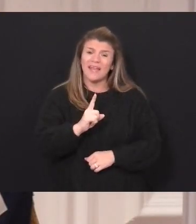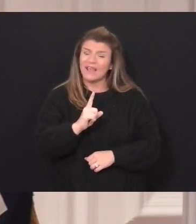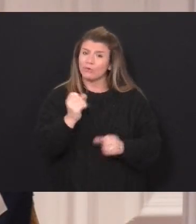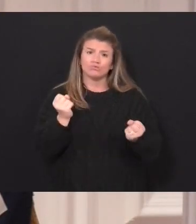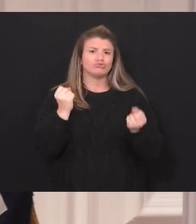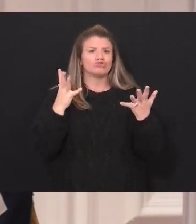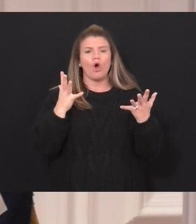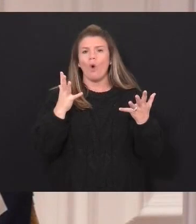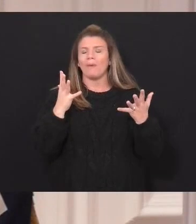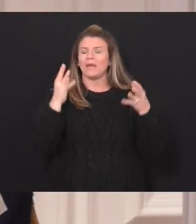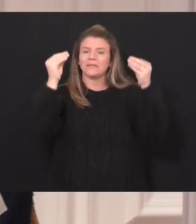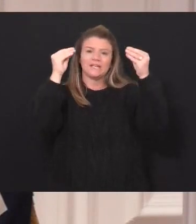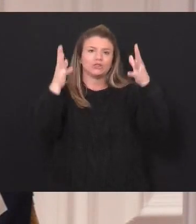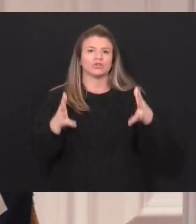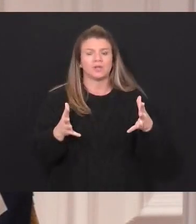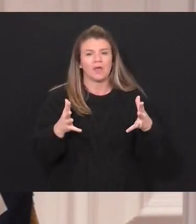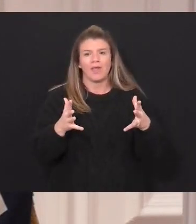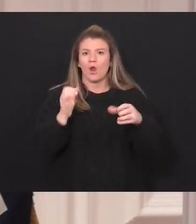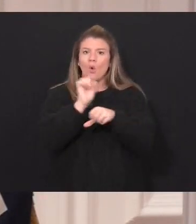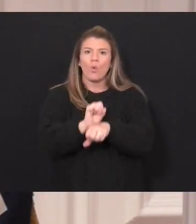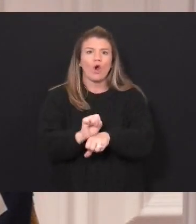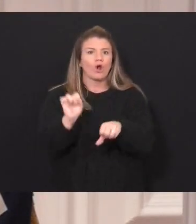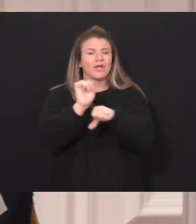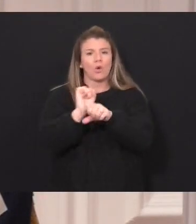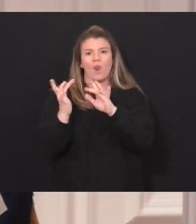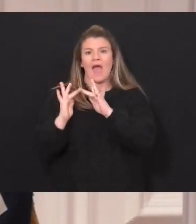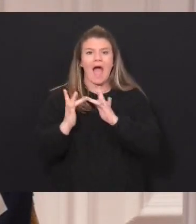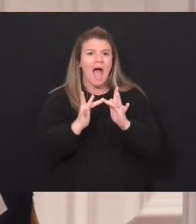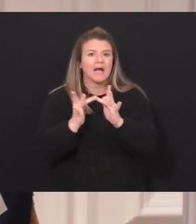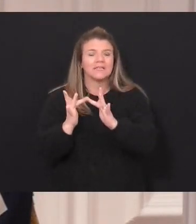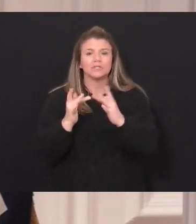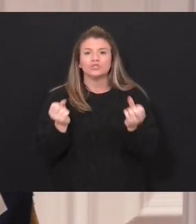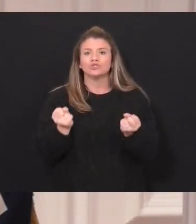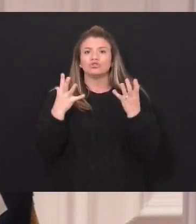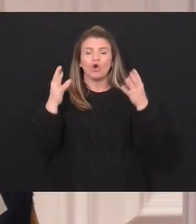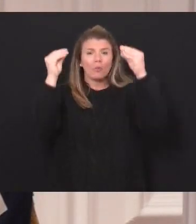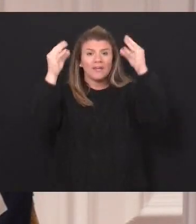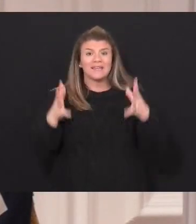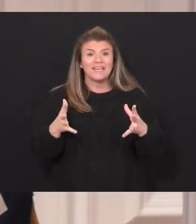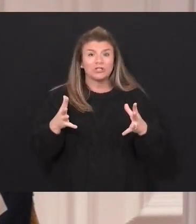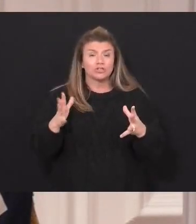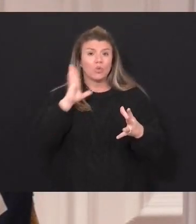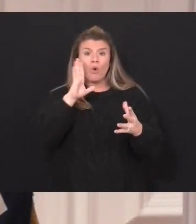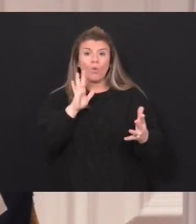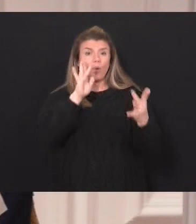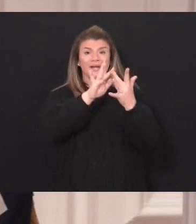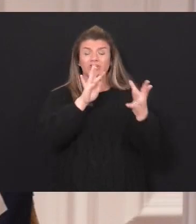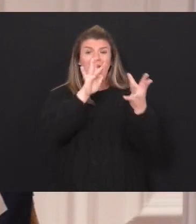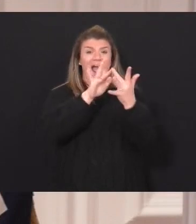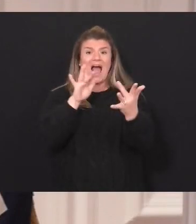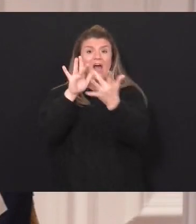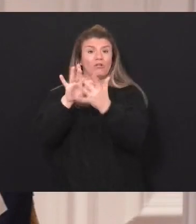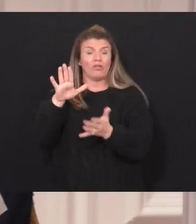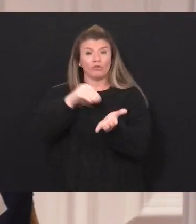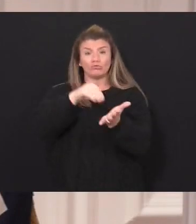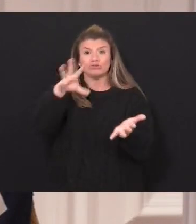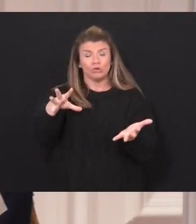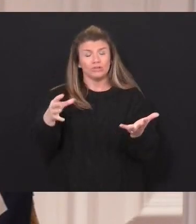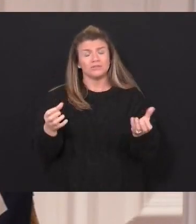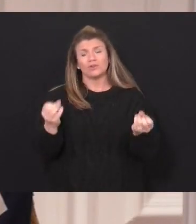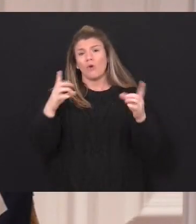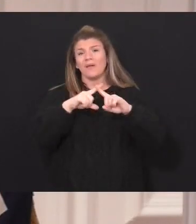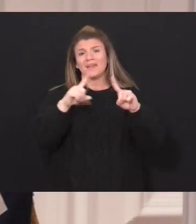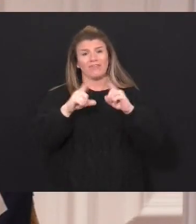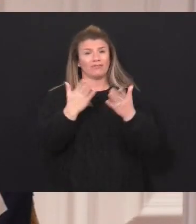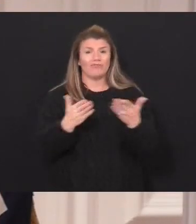many teachers that are working online. There's so many teachers, that are reaching out and doing so many different really good things. We're feeding all